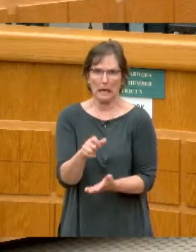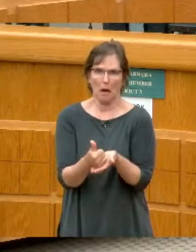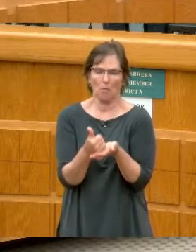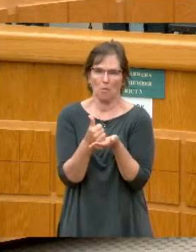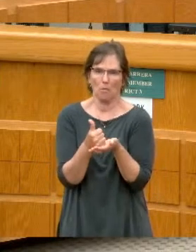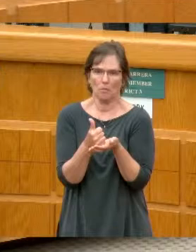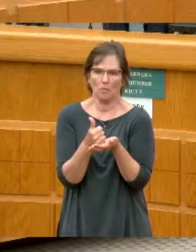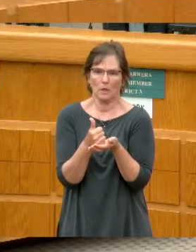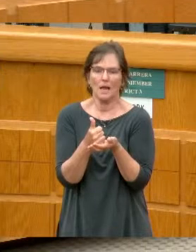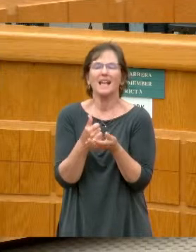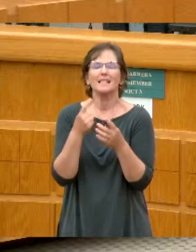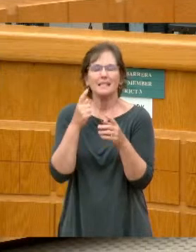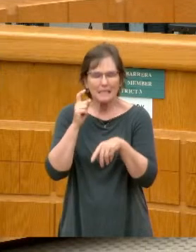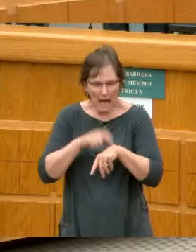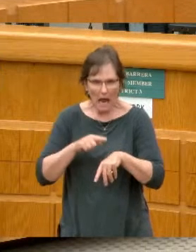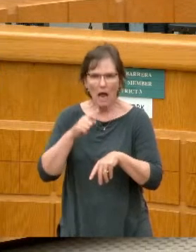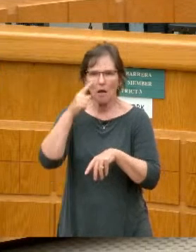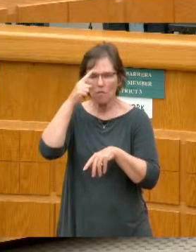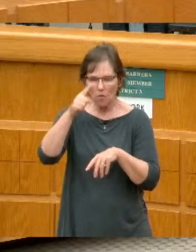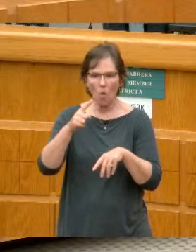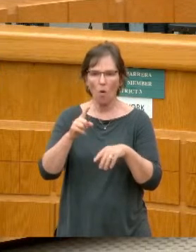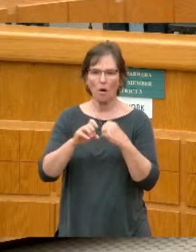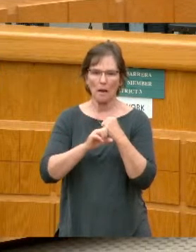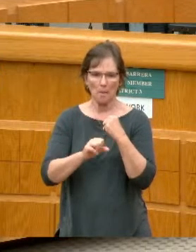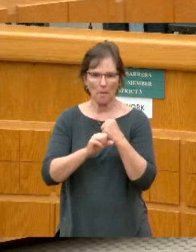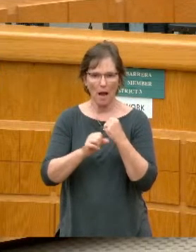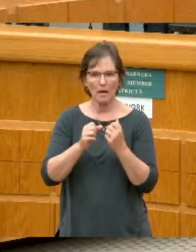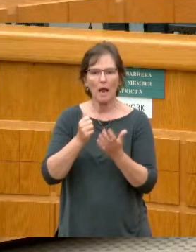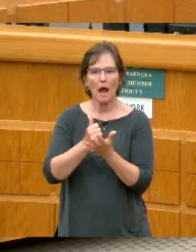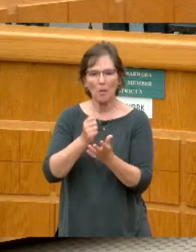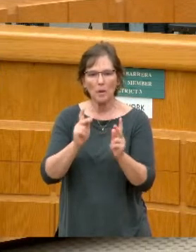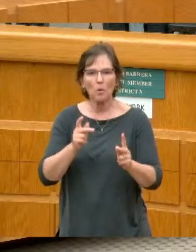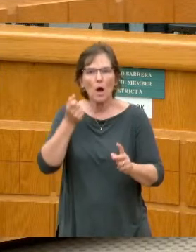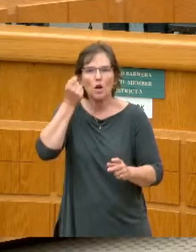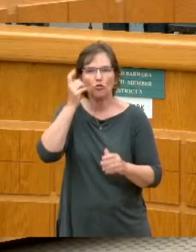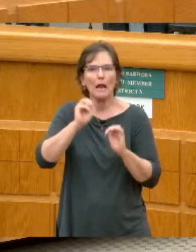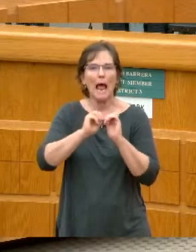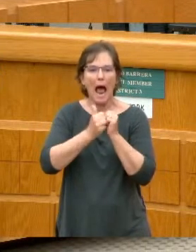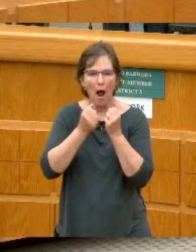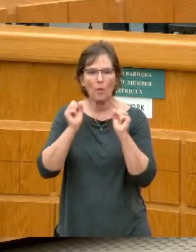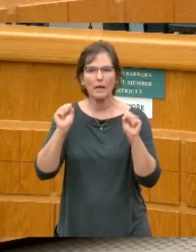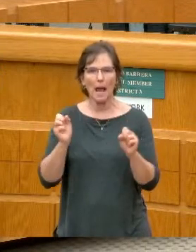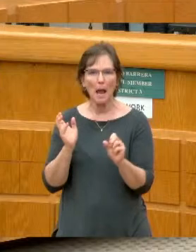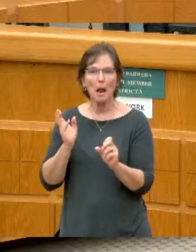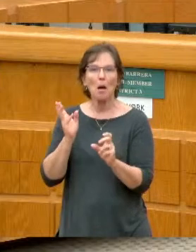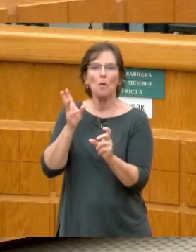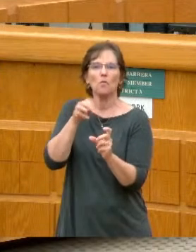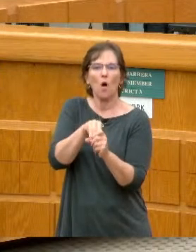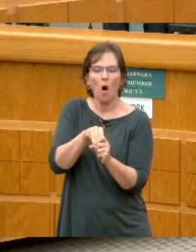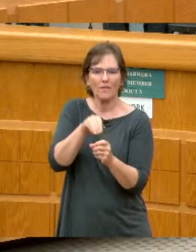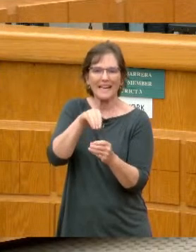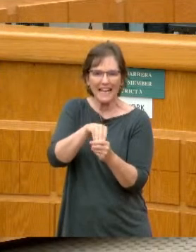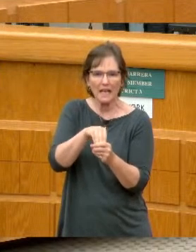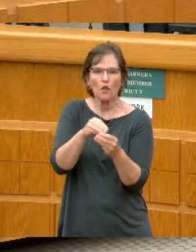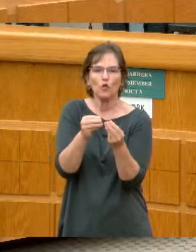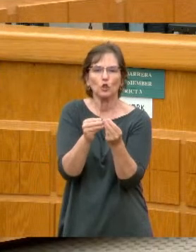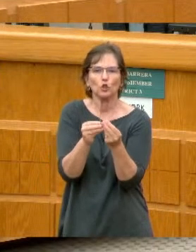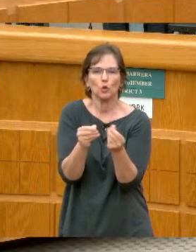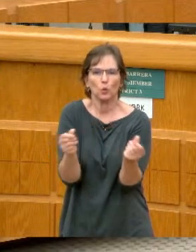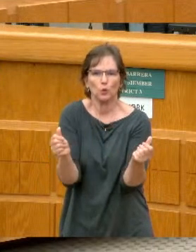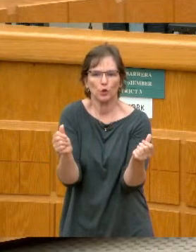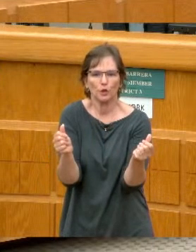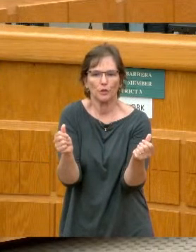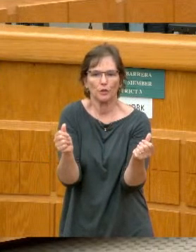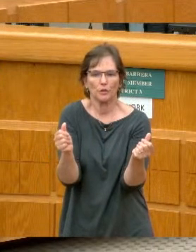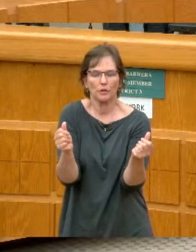them the day before. And I know when the phones start ringing like crazy, we have a problem, and the phones are ringing. And so it's